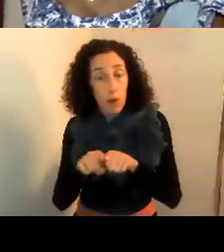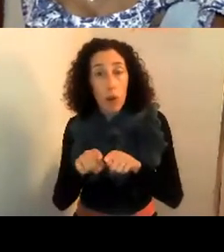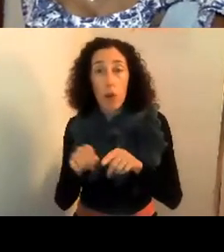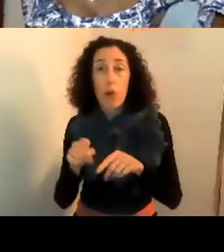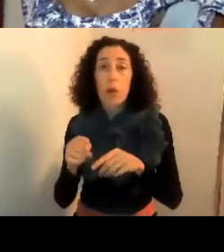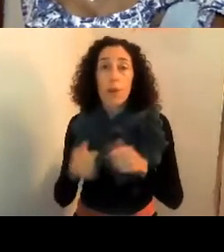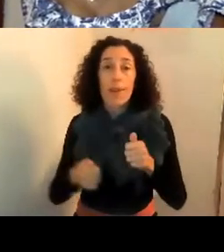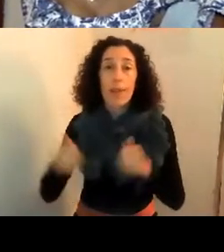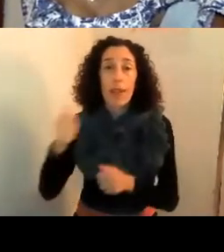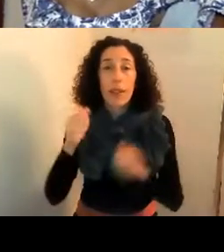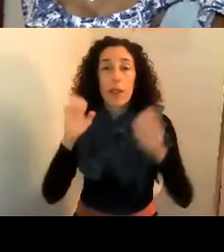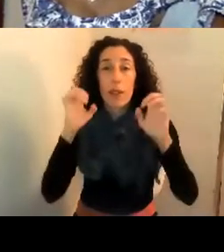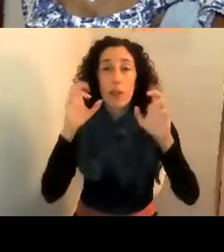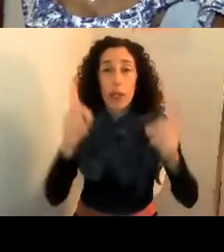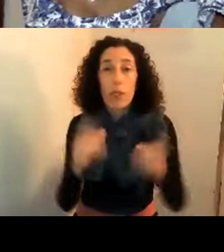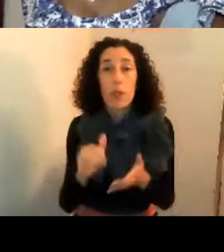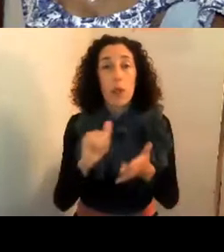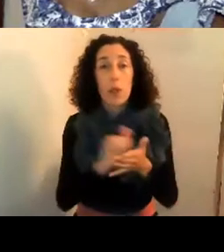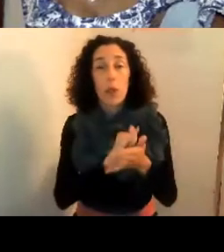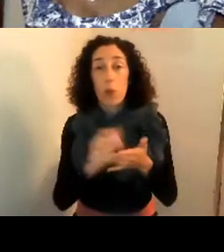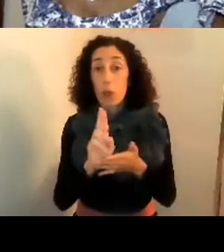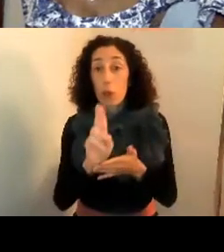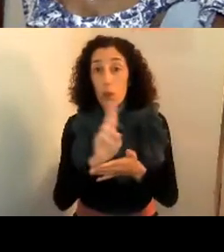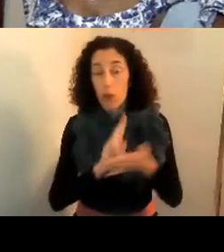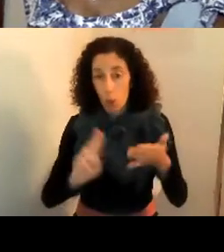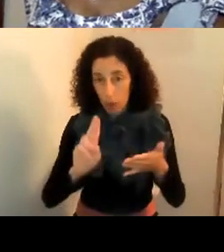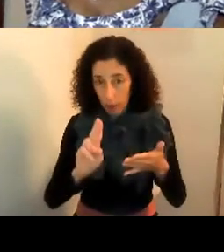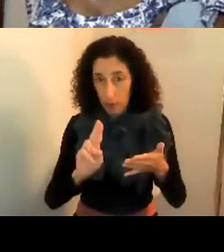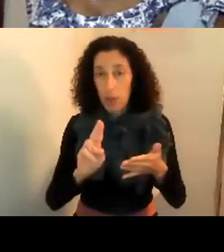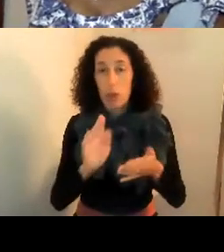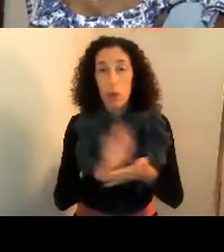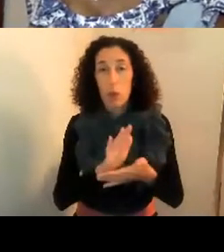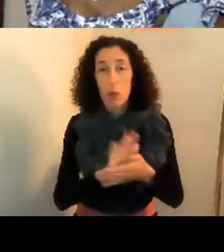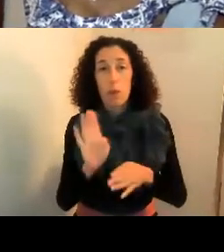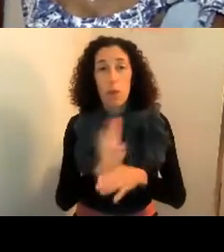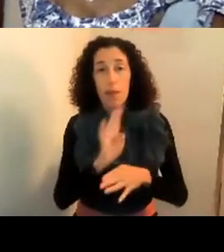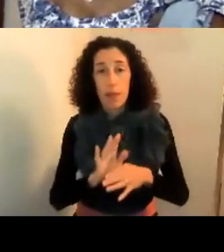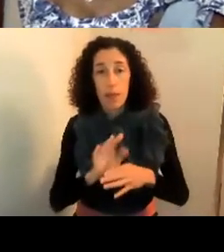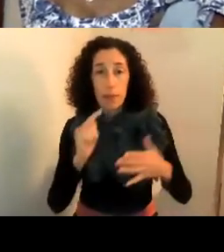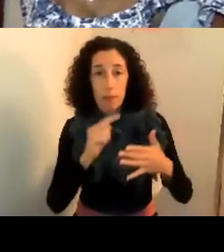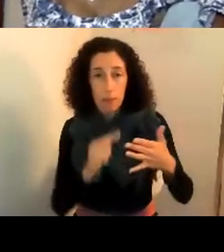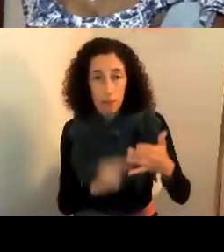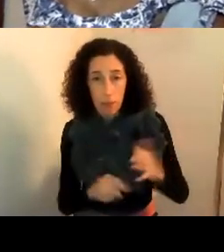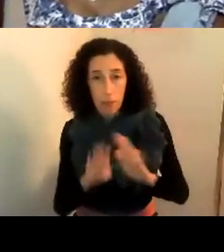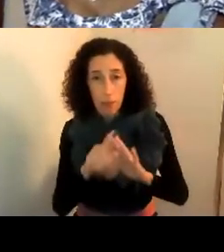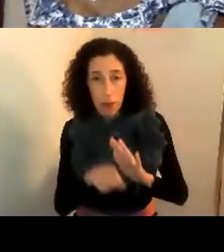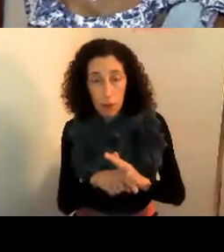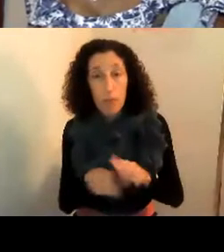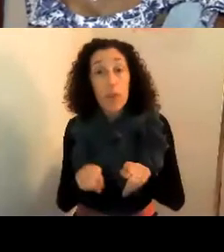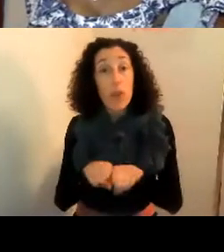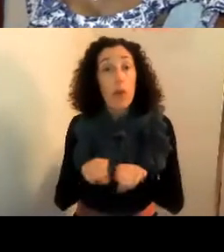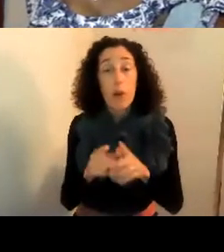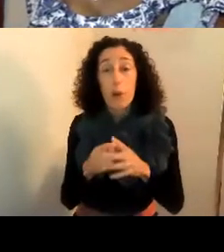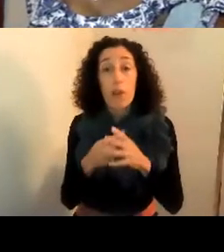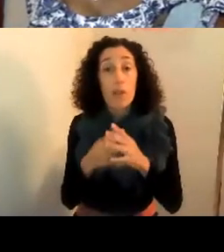New York University's Stern School of Business. She actually began her career with